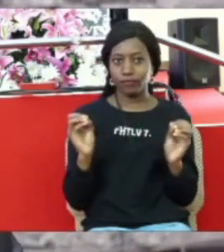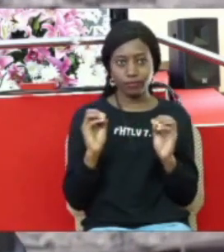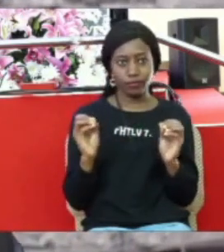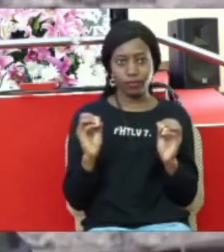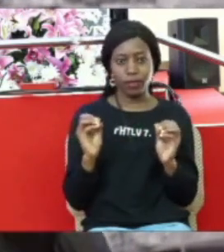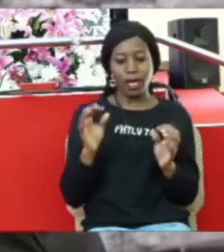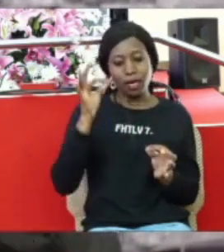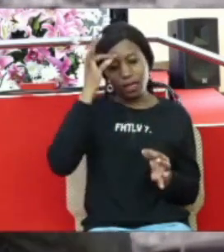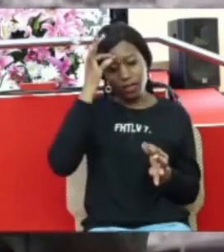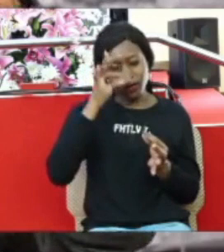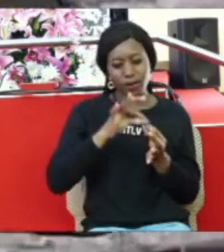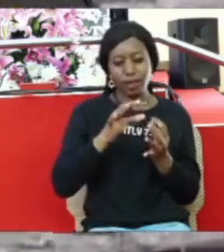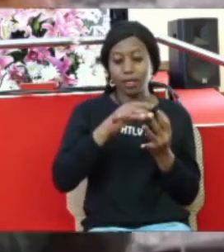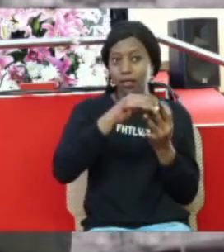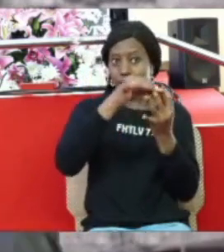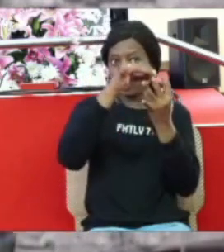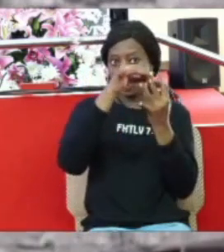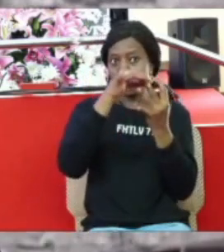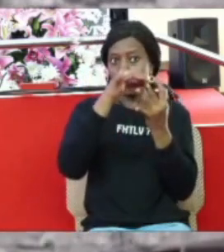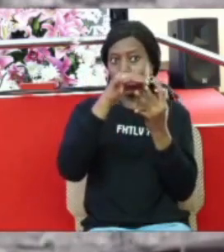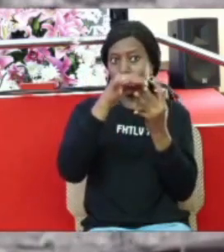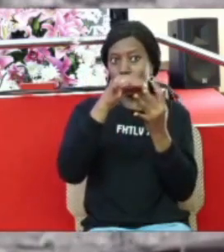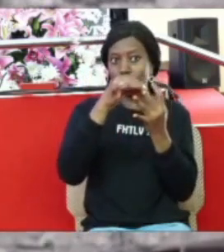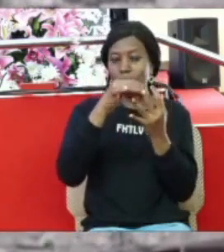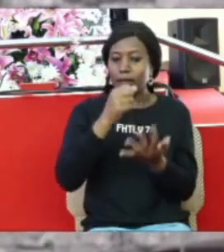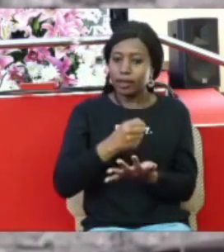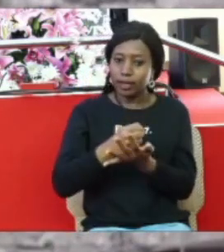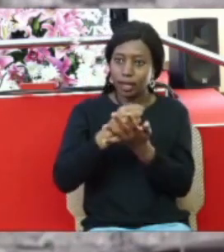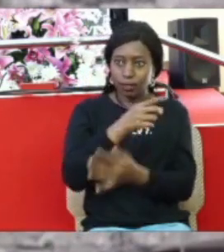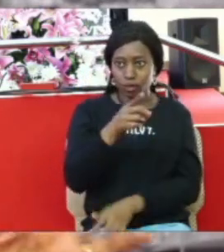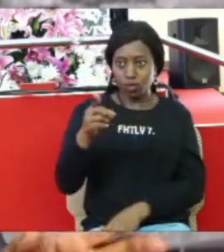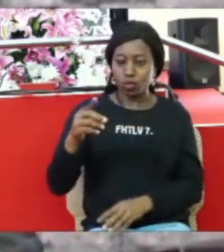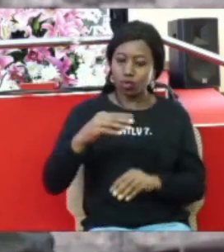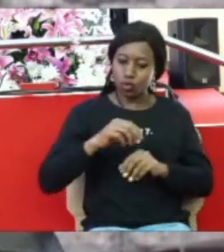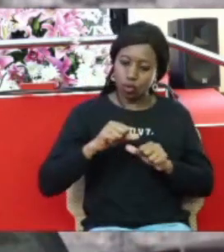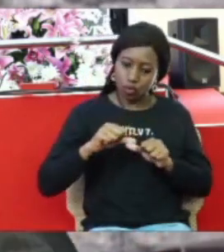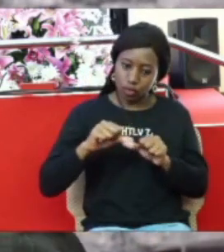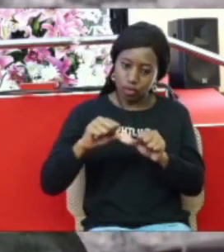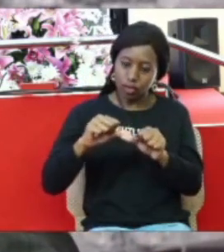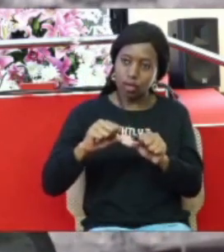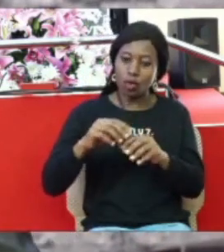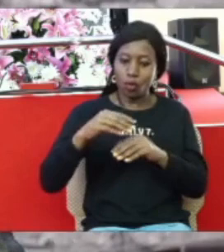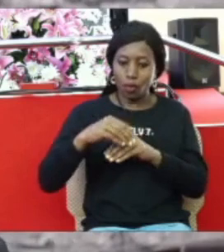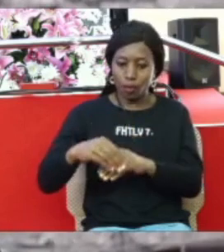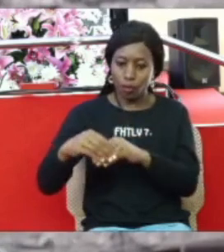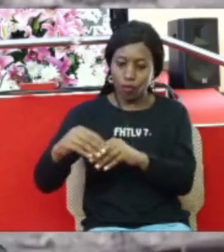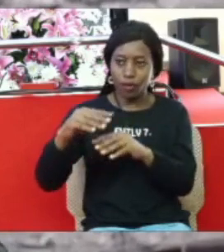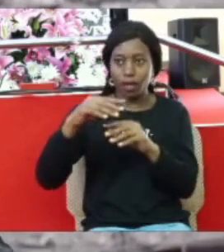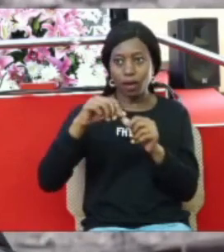times and drives us forward, because we need to go forward. Regardless of the situation, we need to go